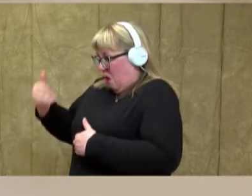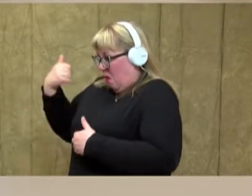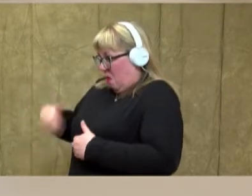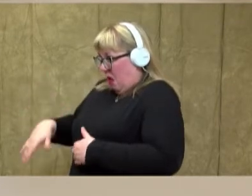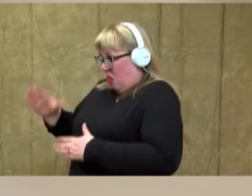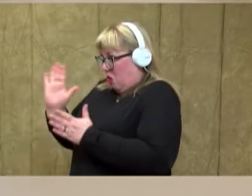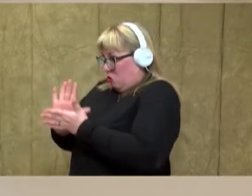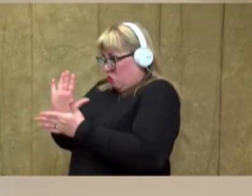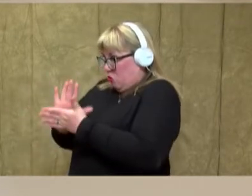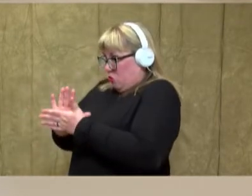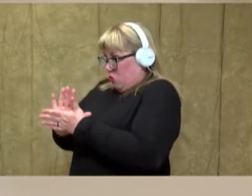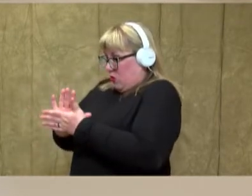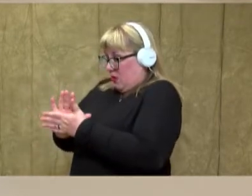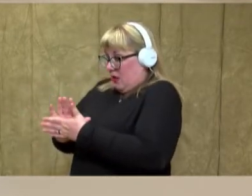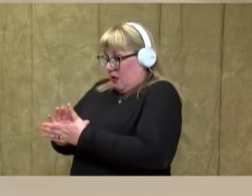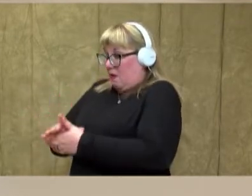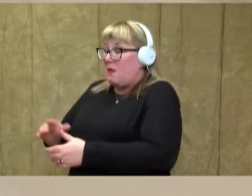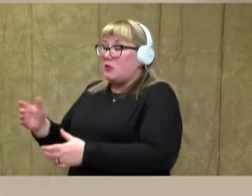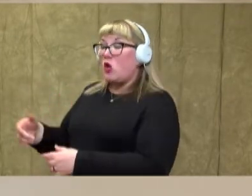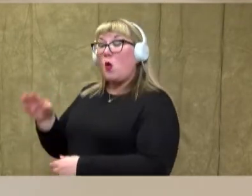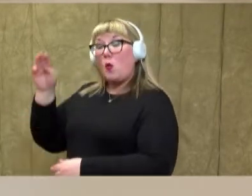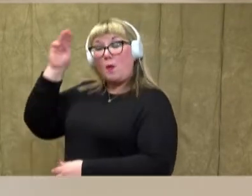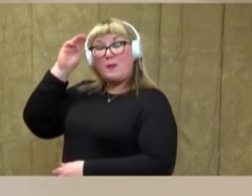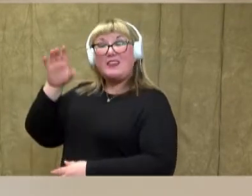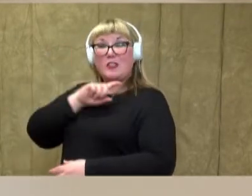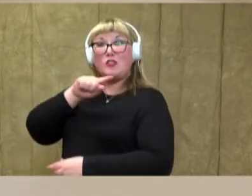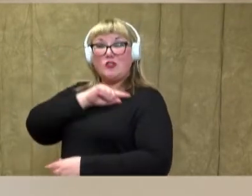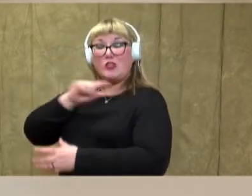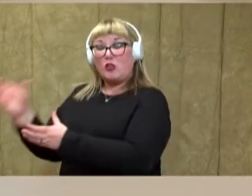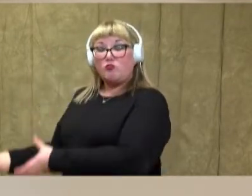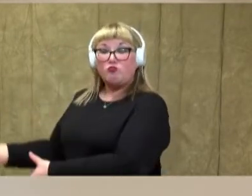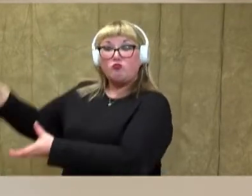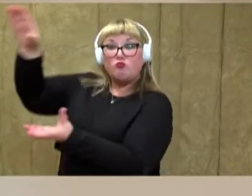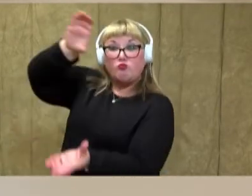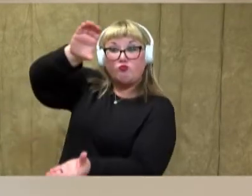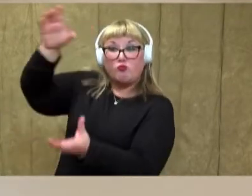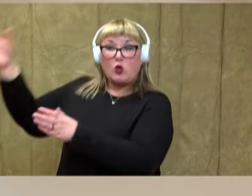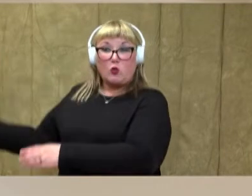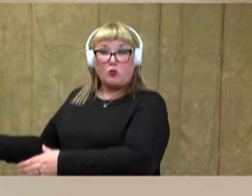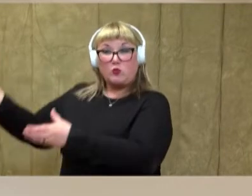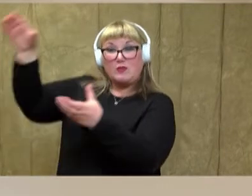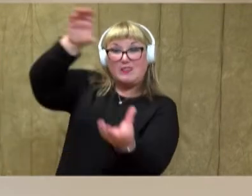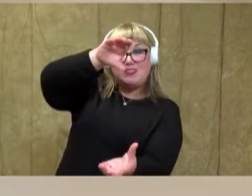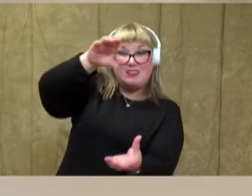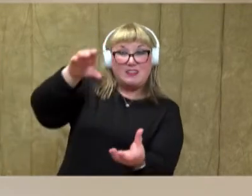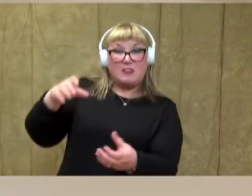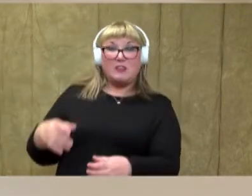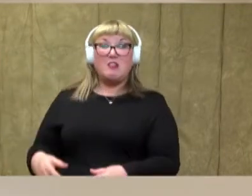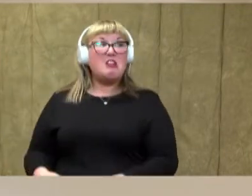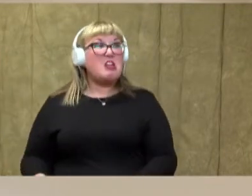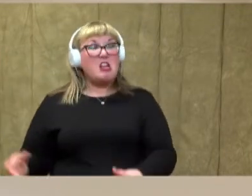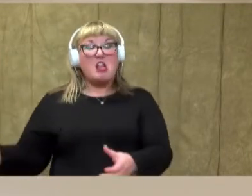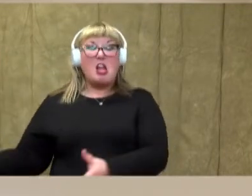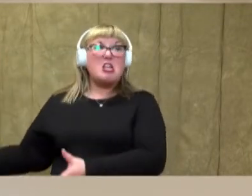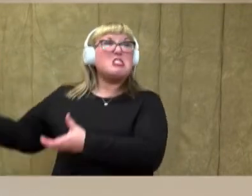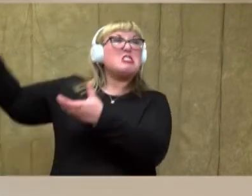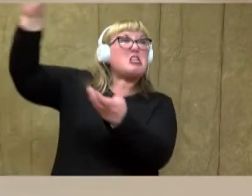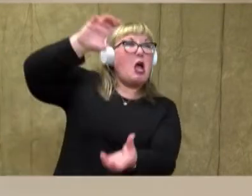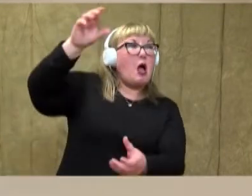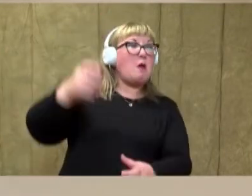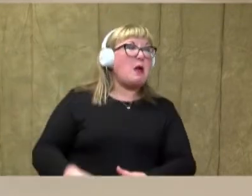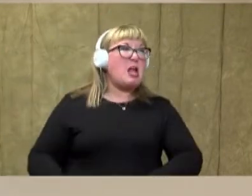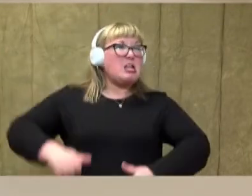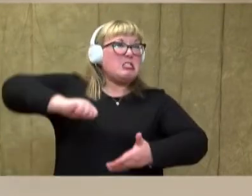Mr. Gilly empties the trash cans into the truck. Dump it in, smash it down,